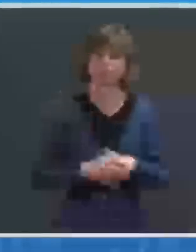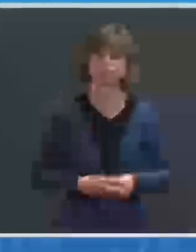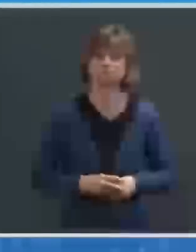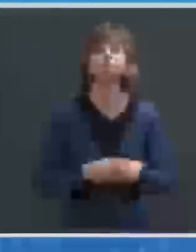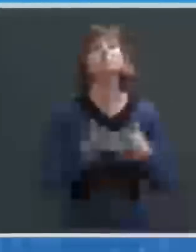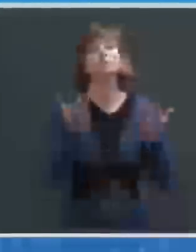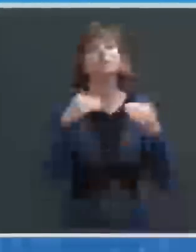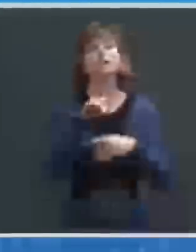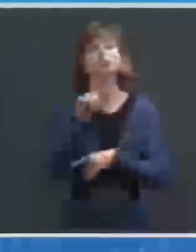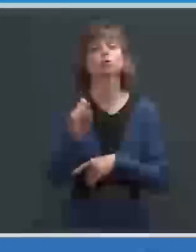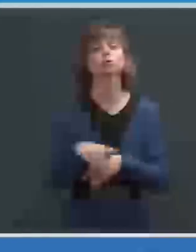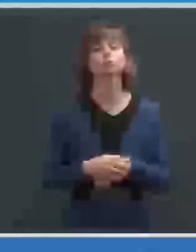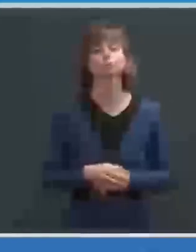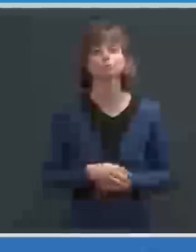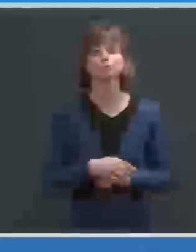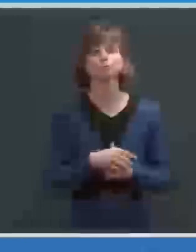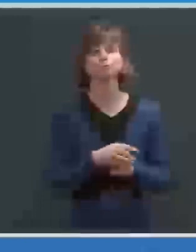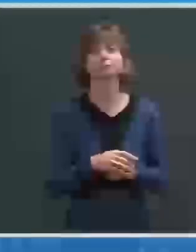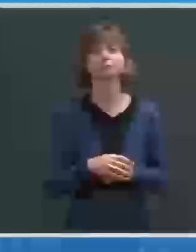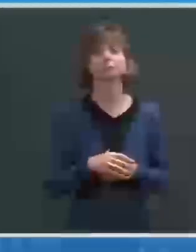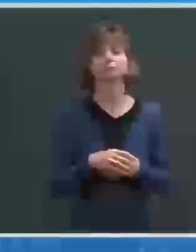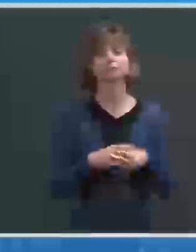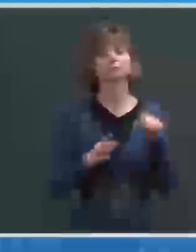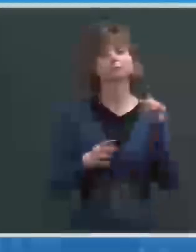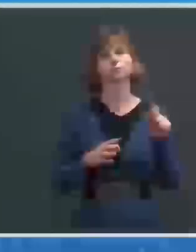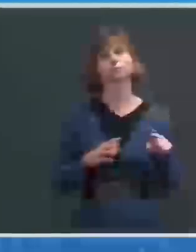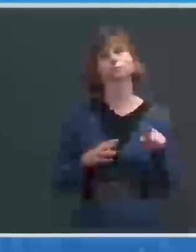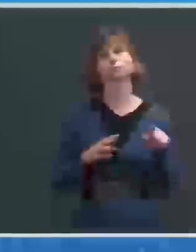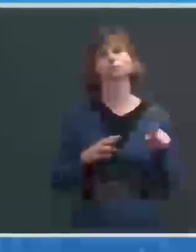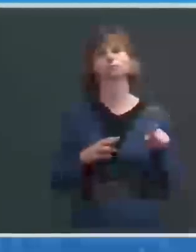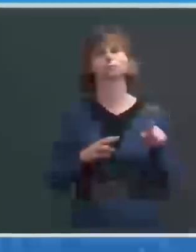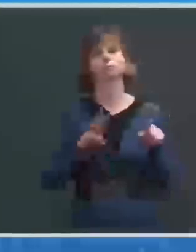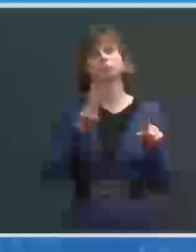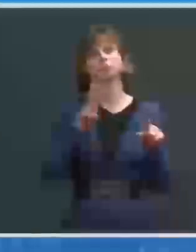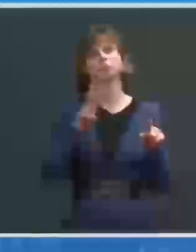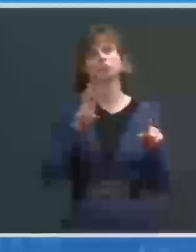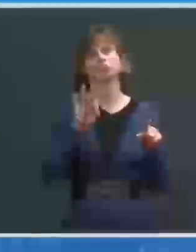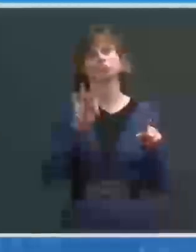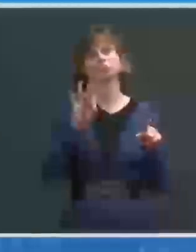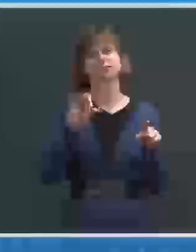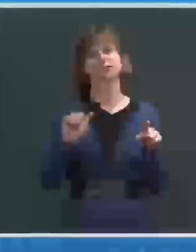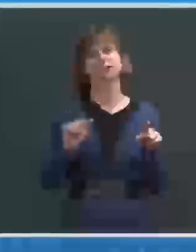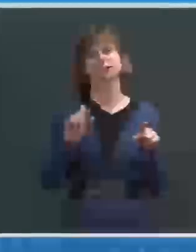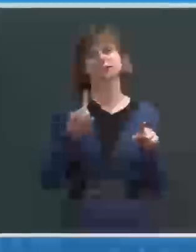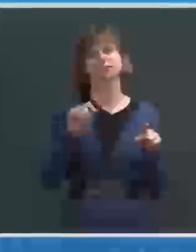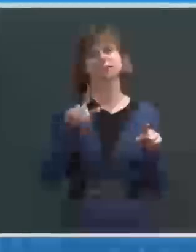Next question. Next, we'll go to William Joy with WFAA Dallas.